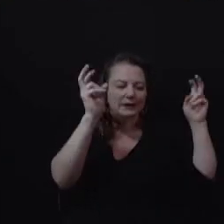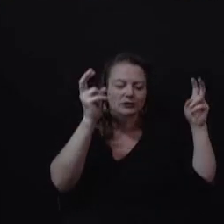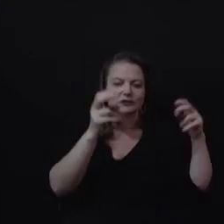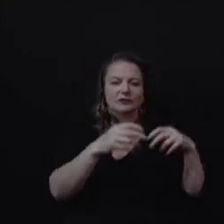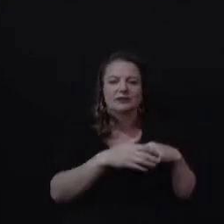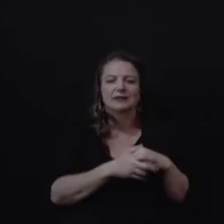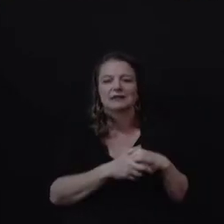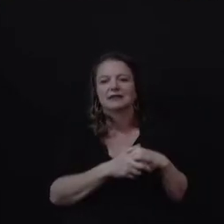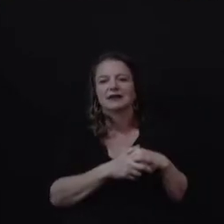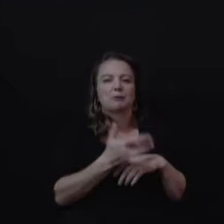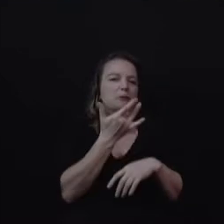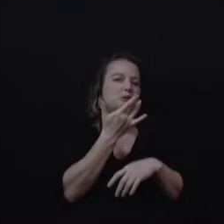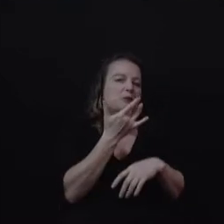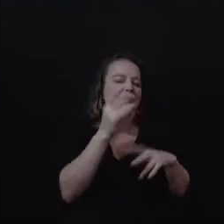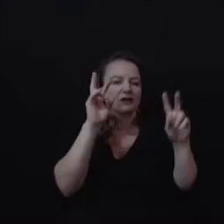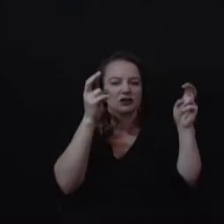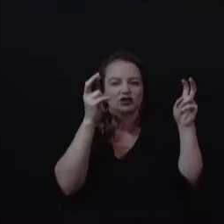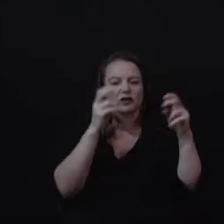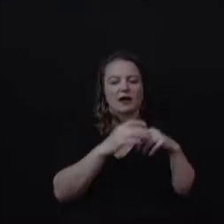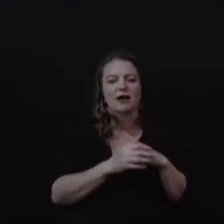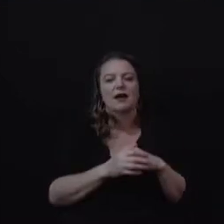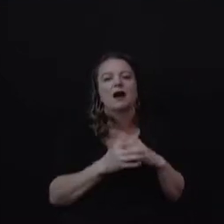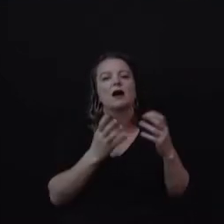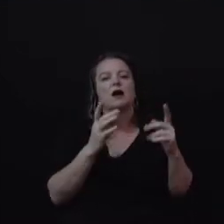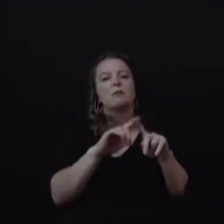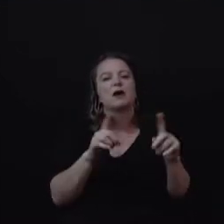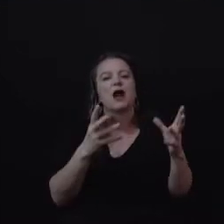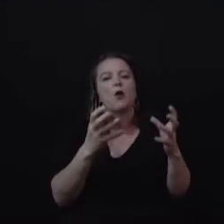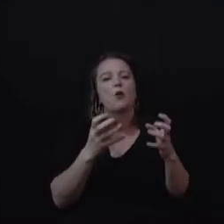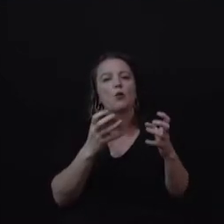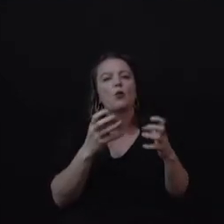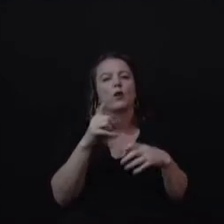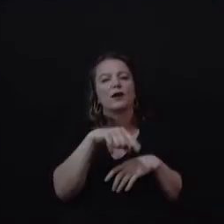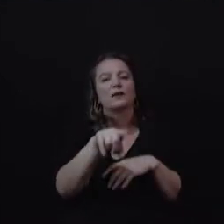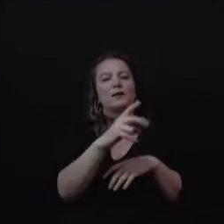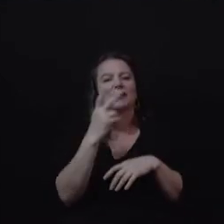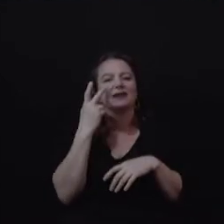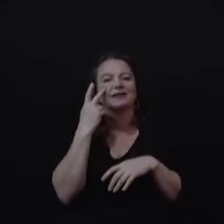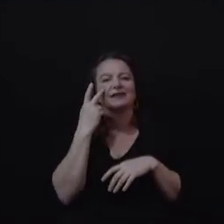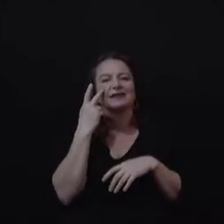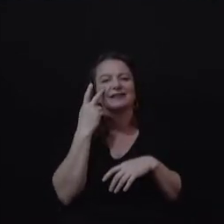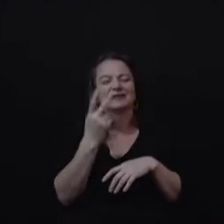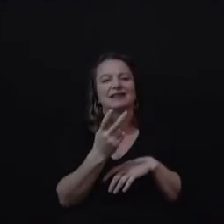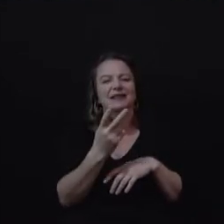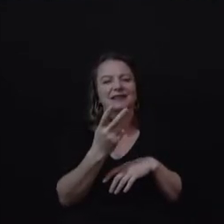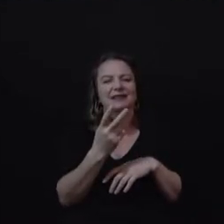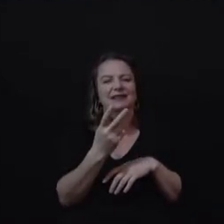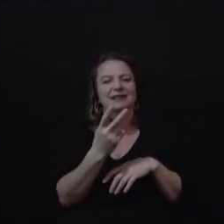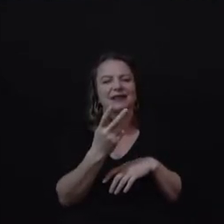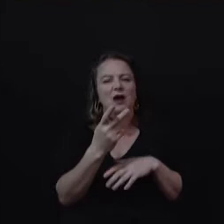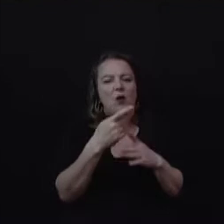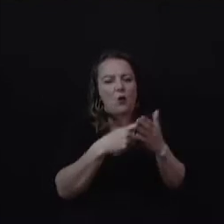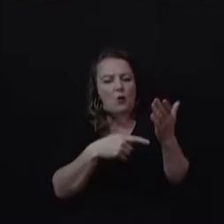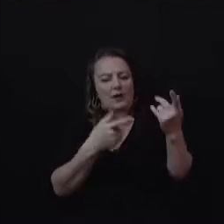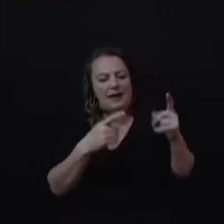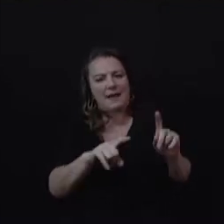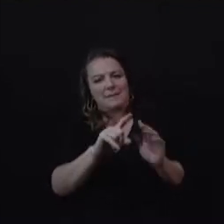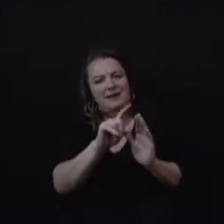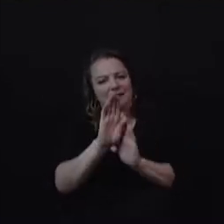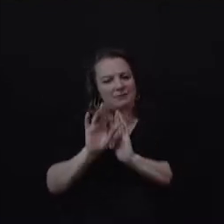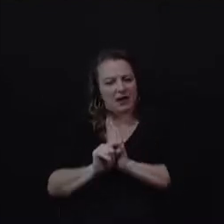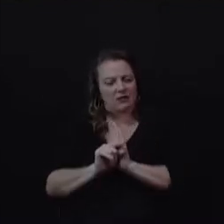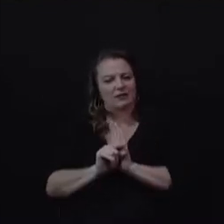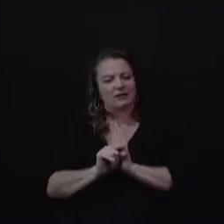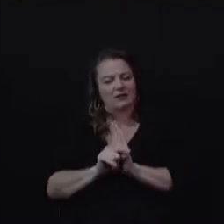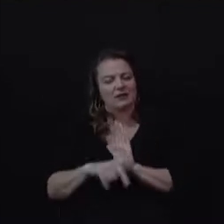a preference issue, but I want you to see the puppeteer behind the scenes. Because